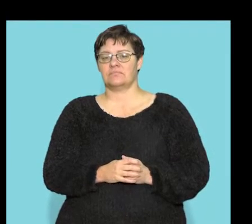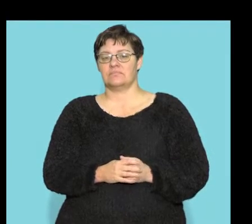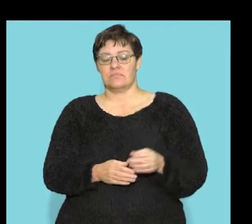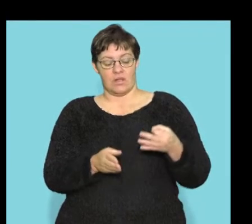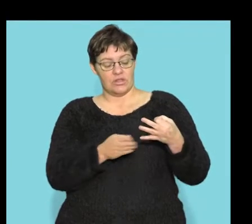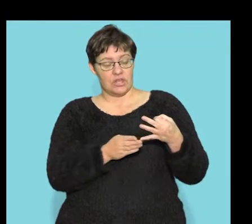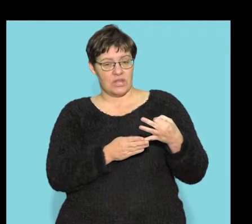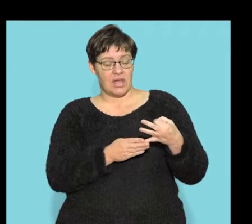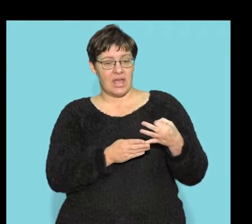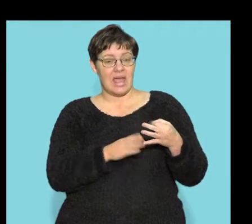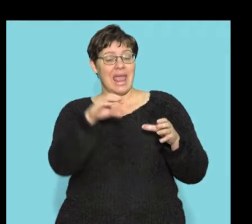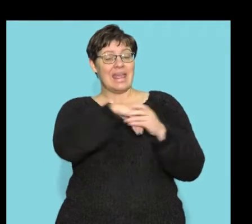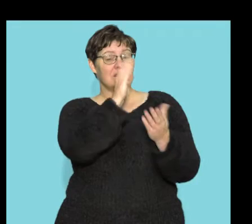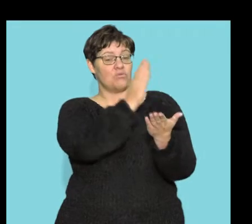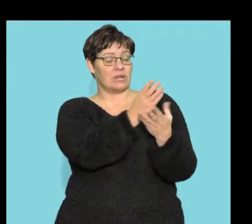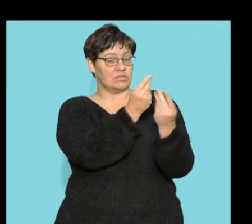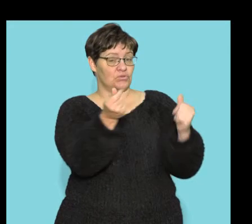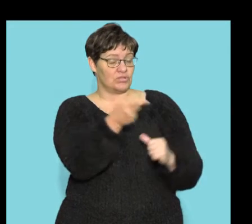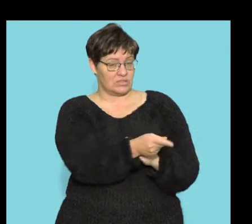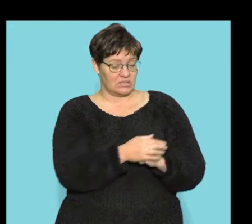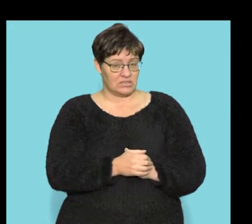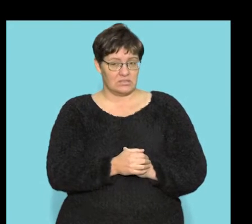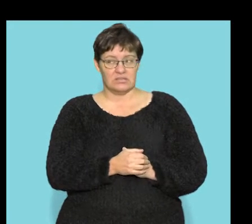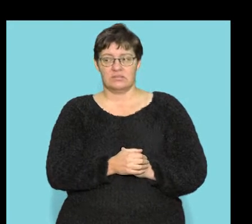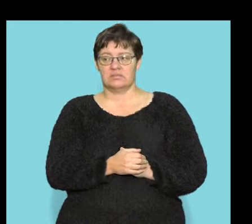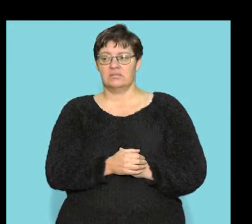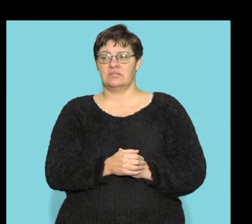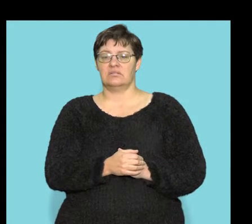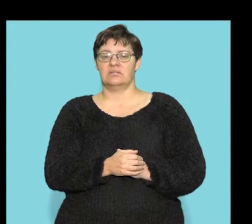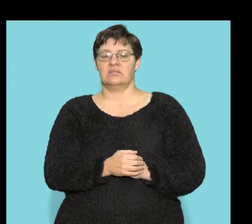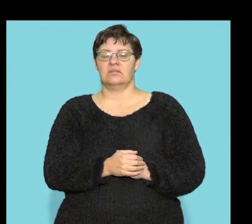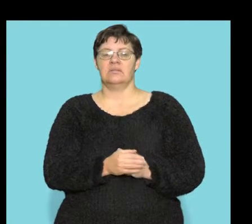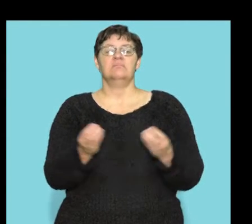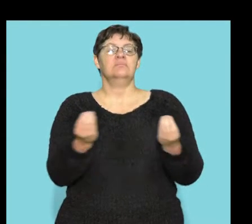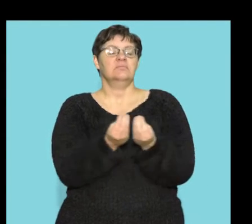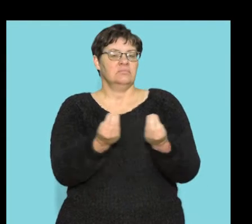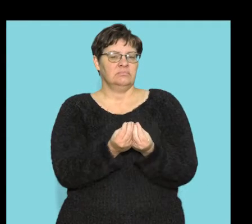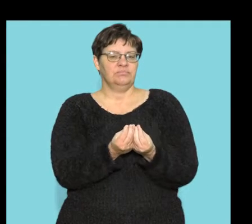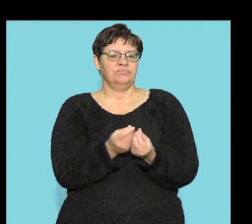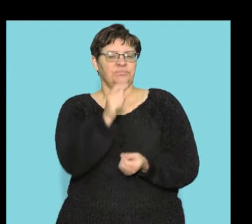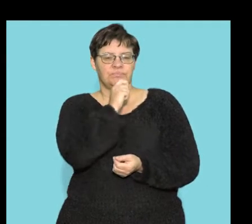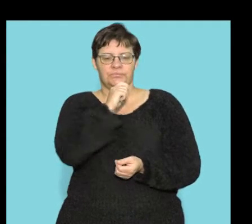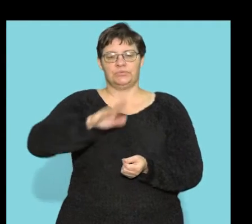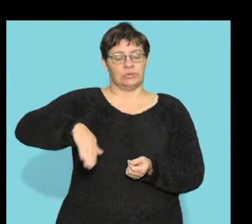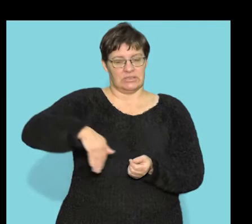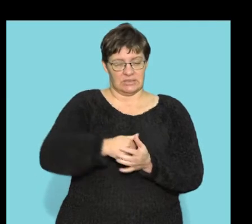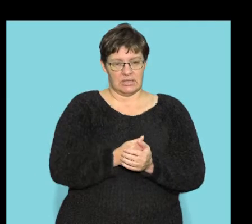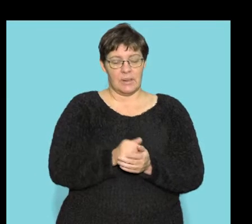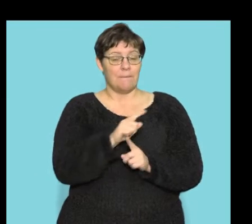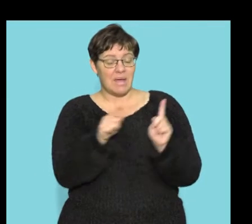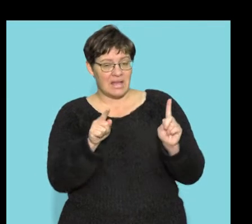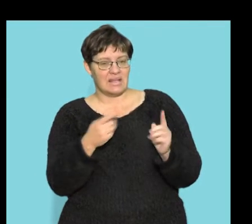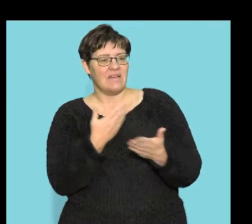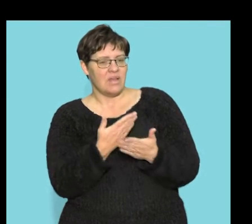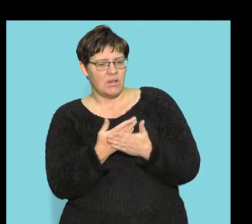Okay, the indirect materials account that we're dealing with here is the stock that has not been used but is available for